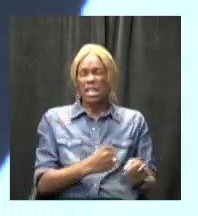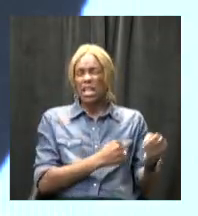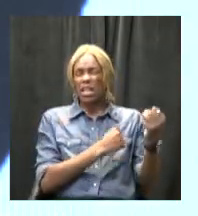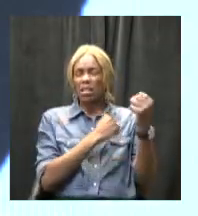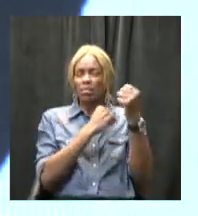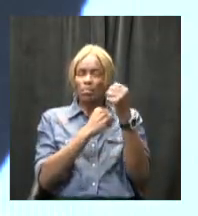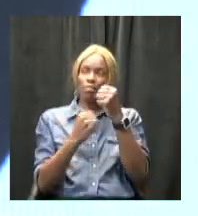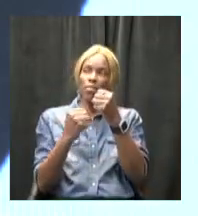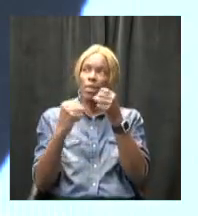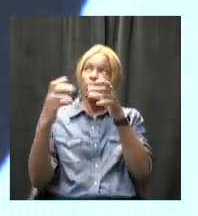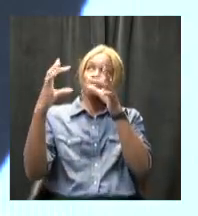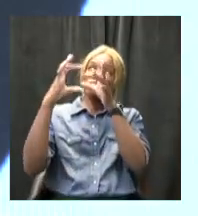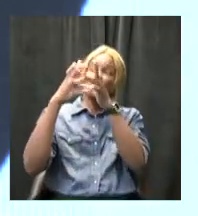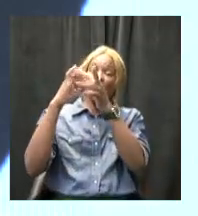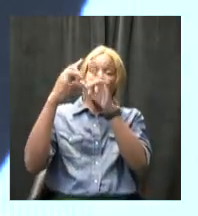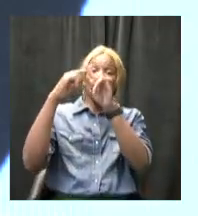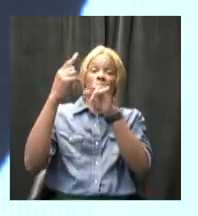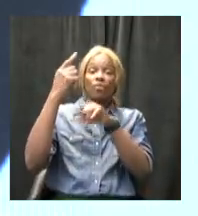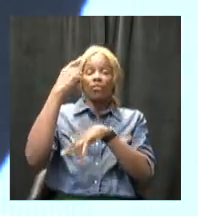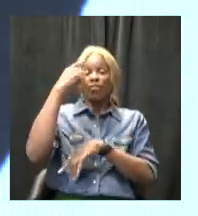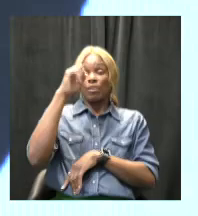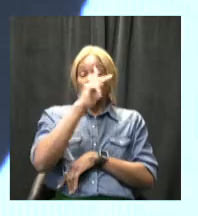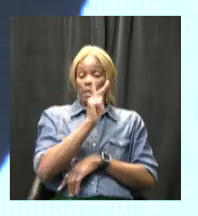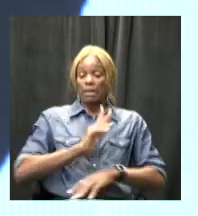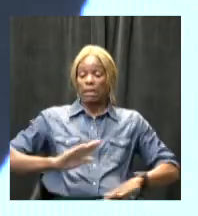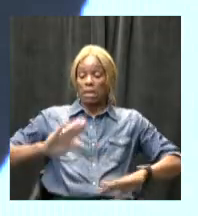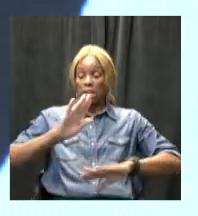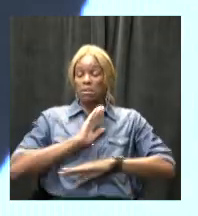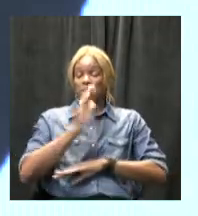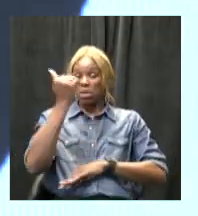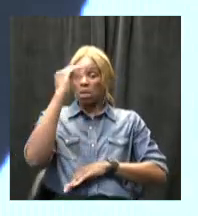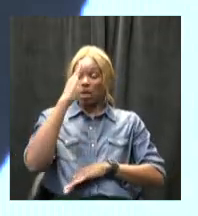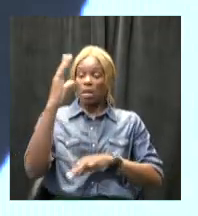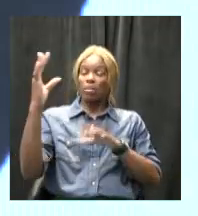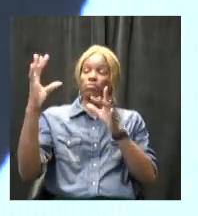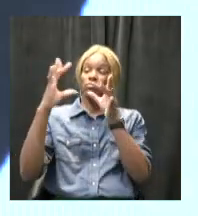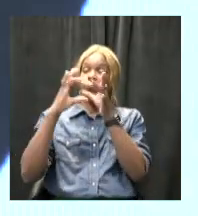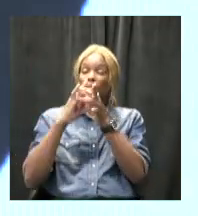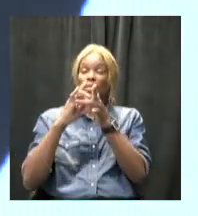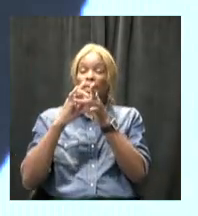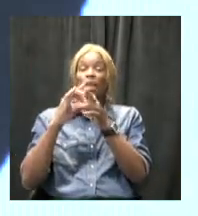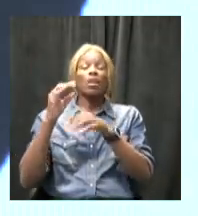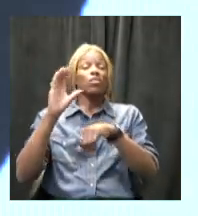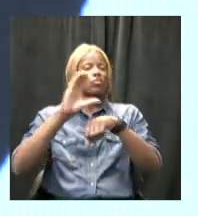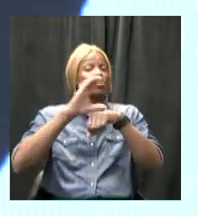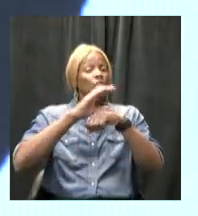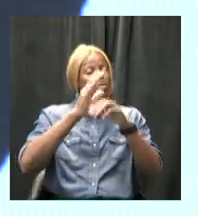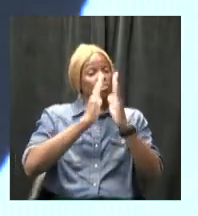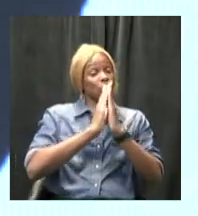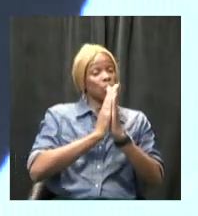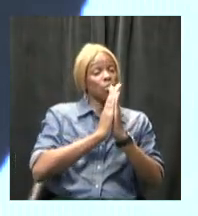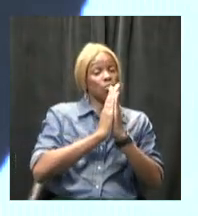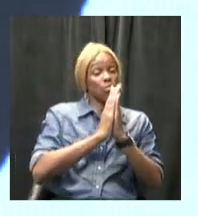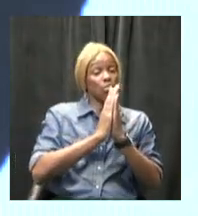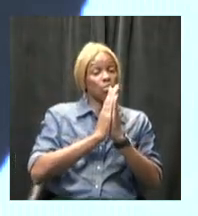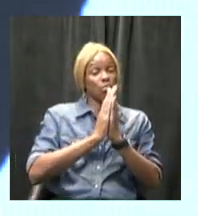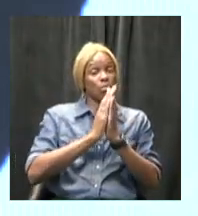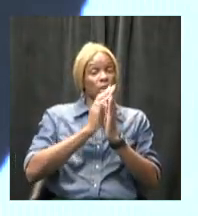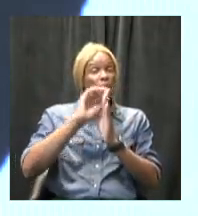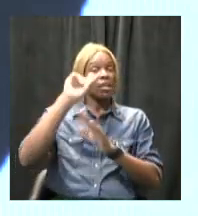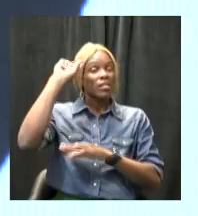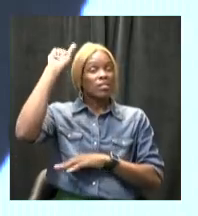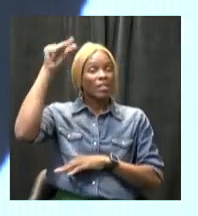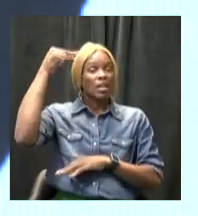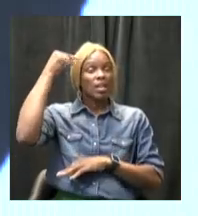source for the kingdom of God to do its work. We know that when the church prays, legislation can be